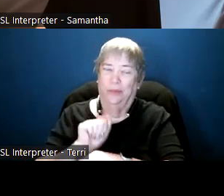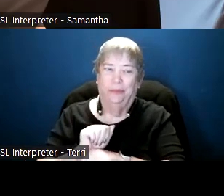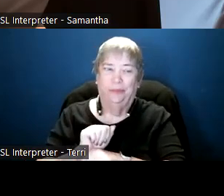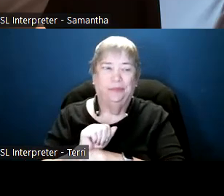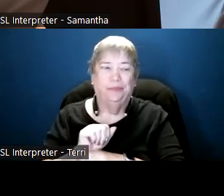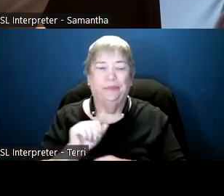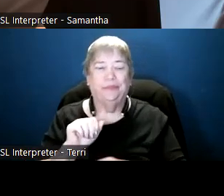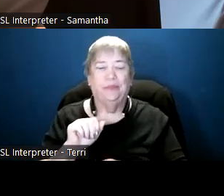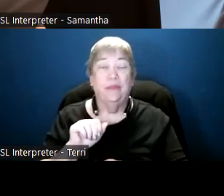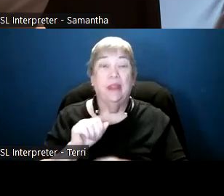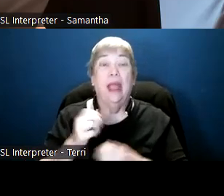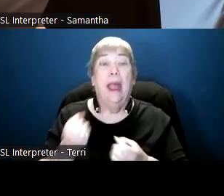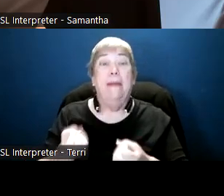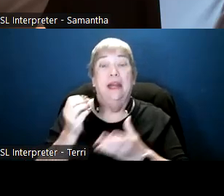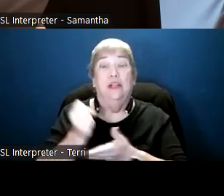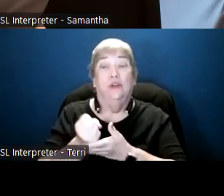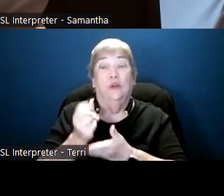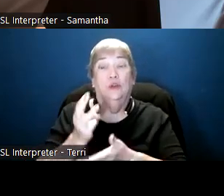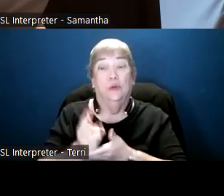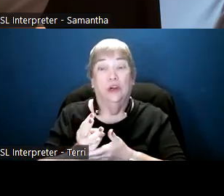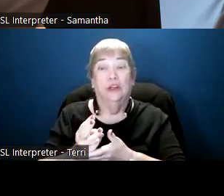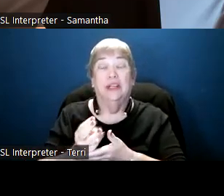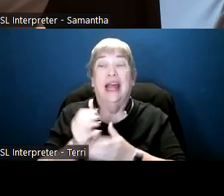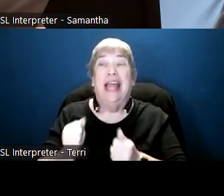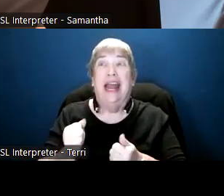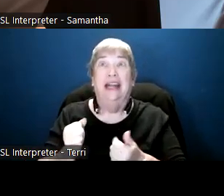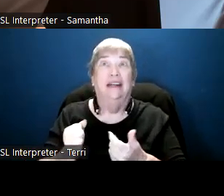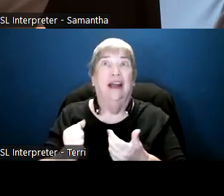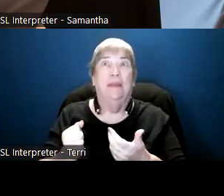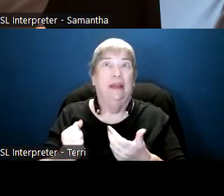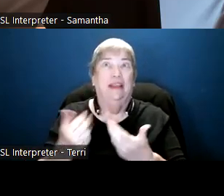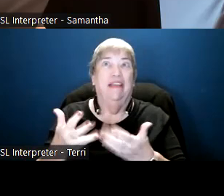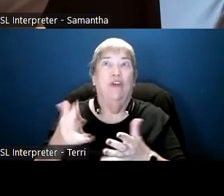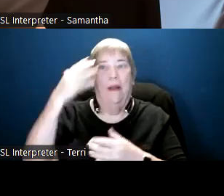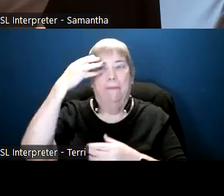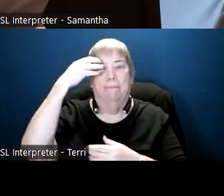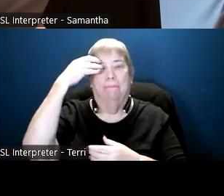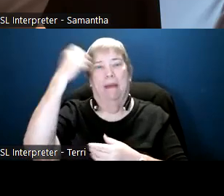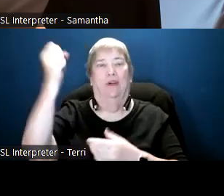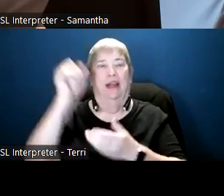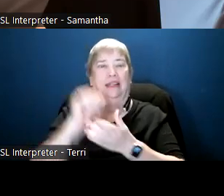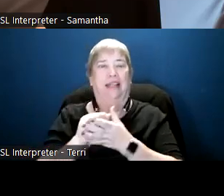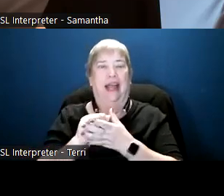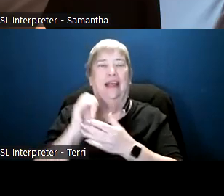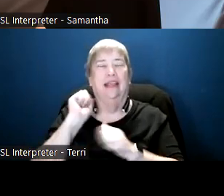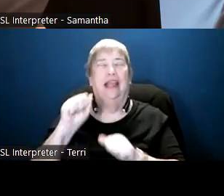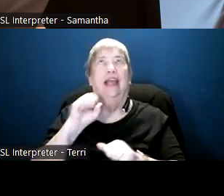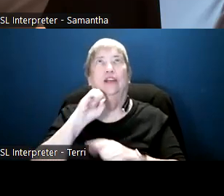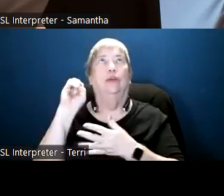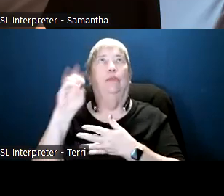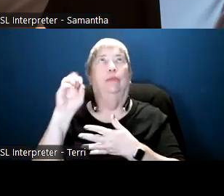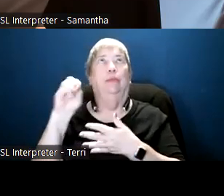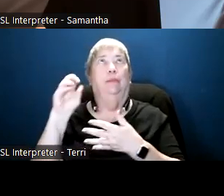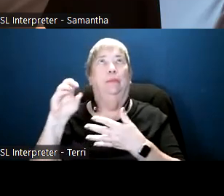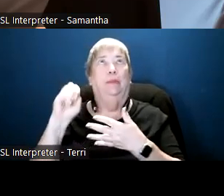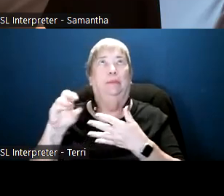them can really recite some of this by heart. A lot of social workers kind of memorize this through their education and then throughout their work.